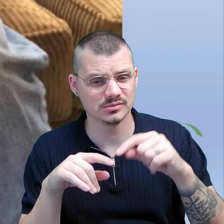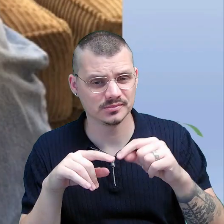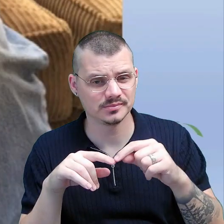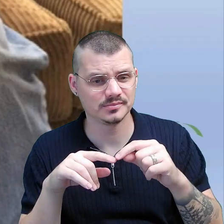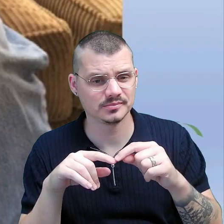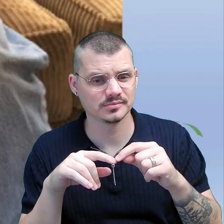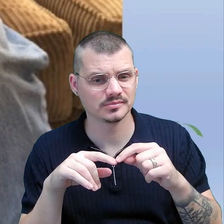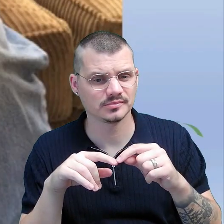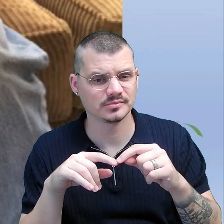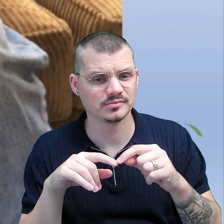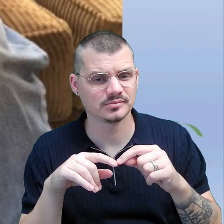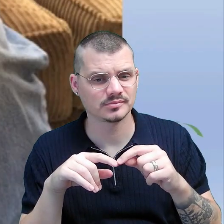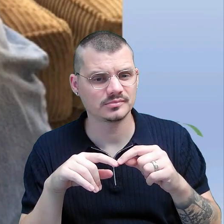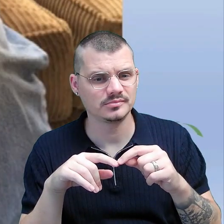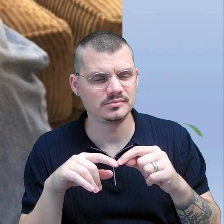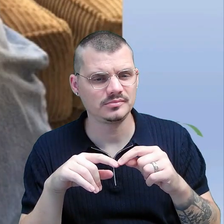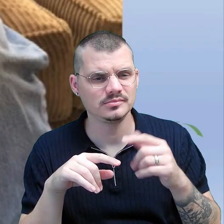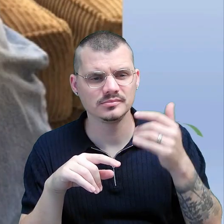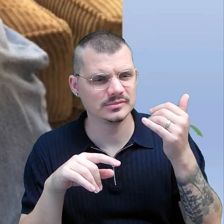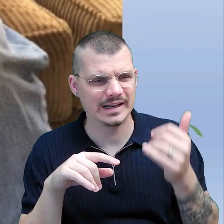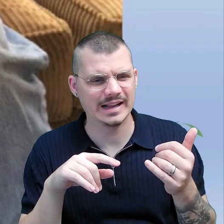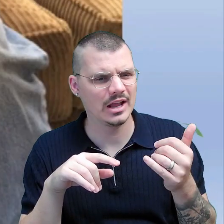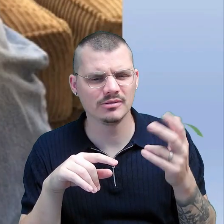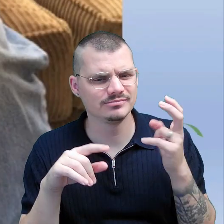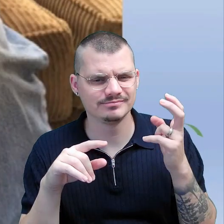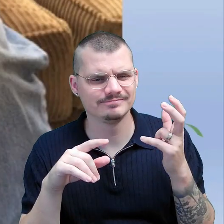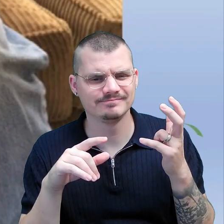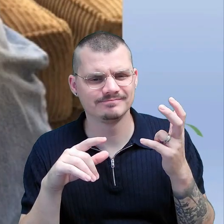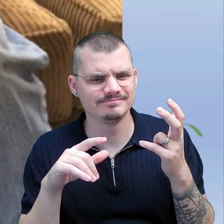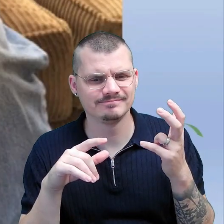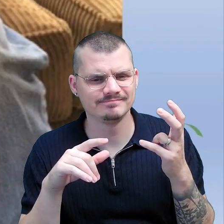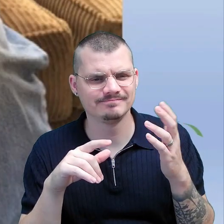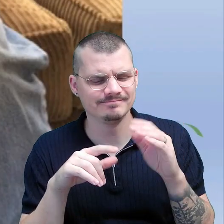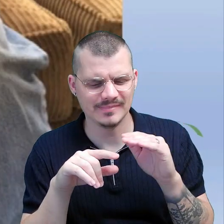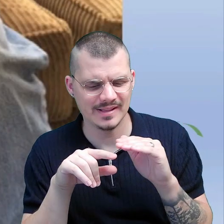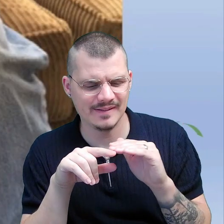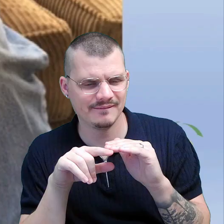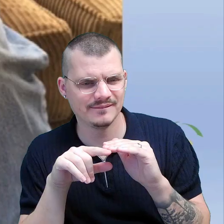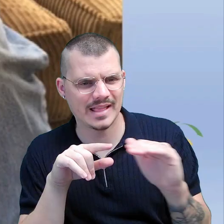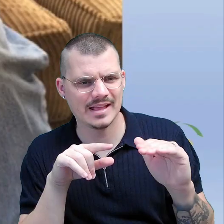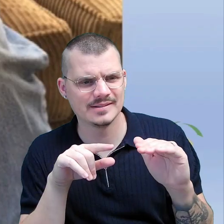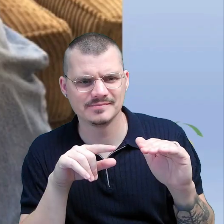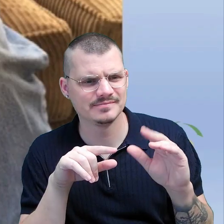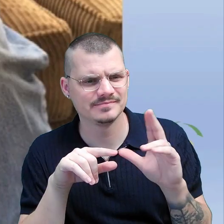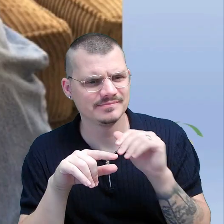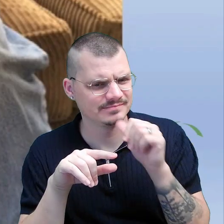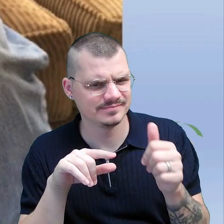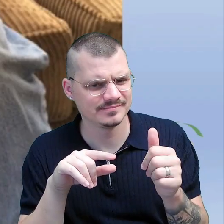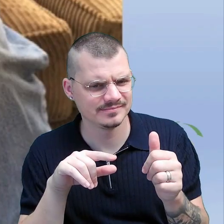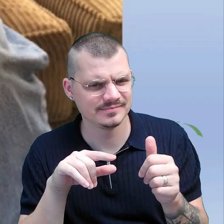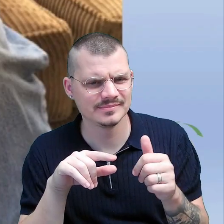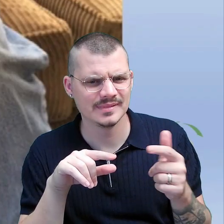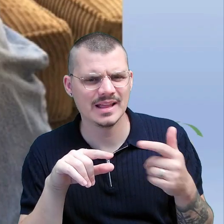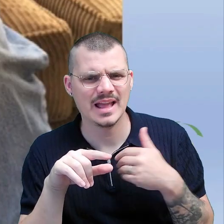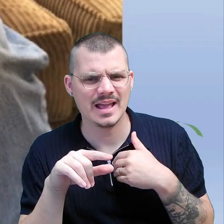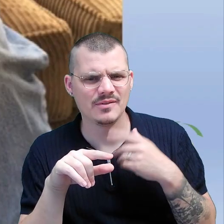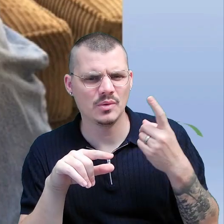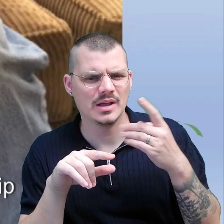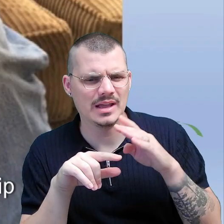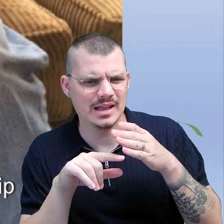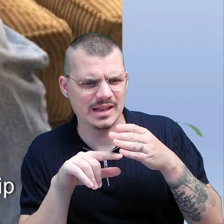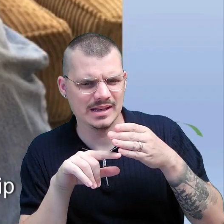fingernails, are no longer flat. And there's a